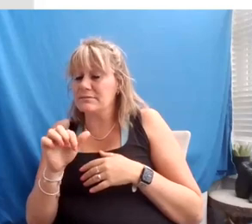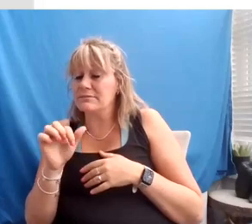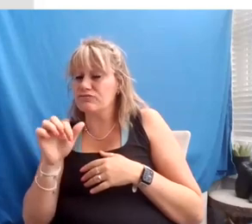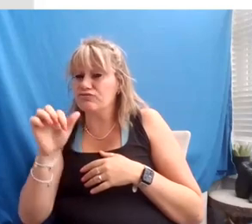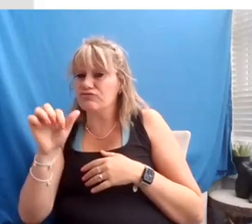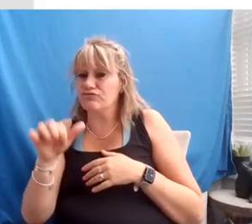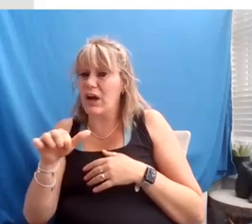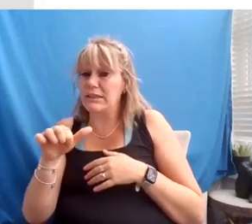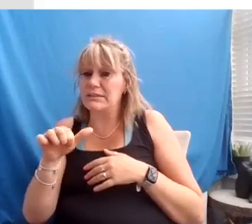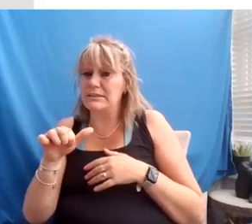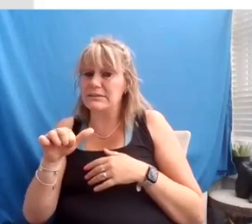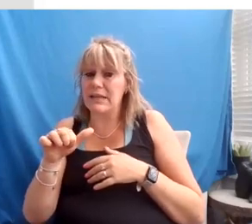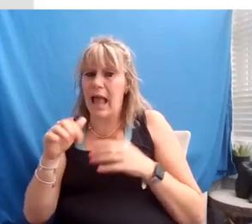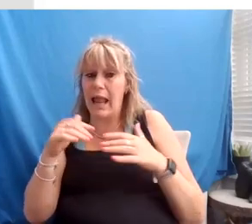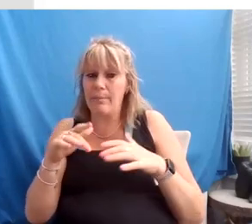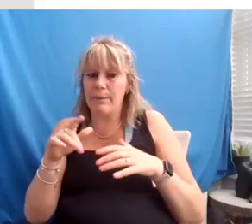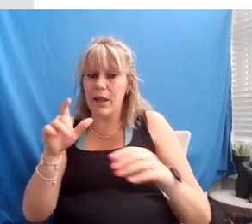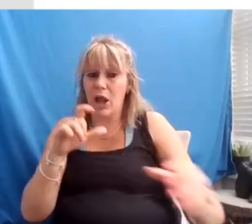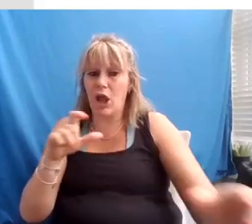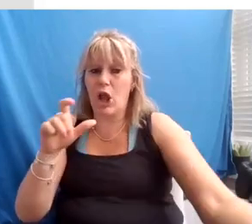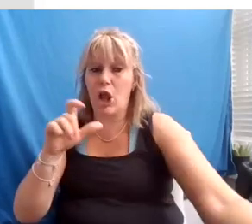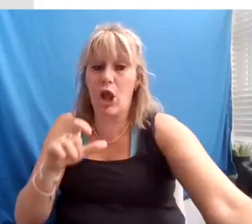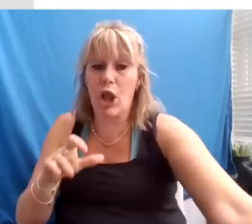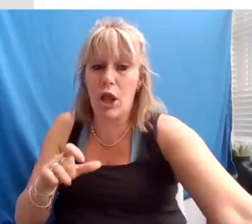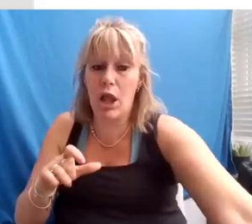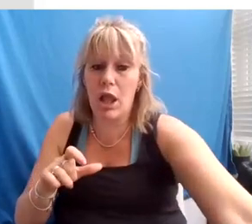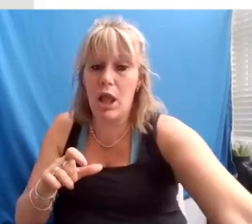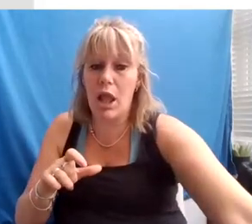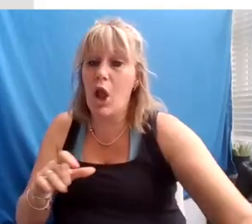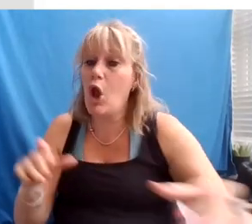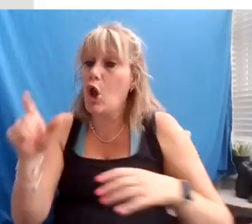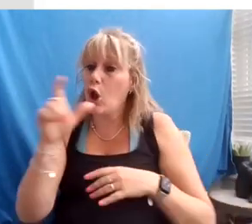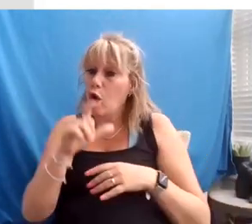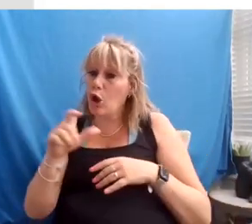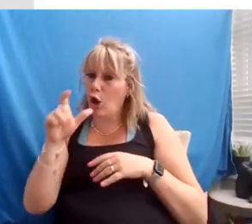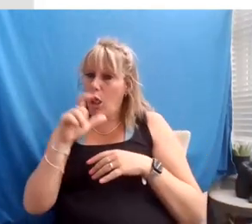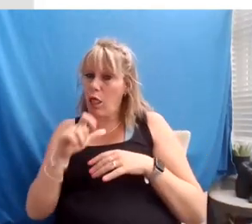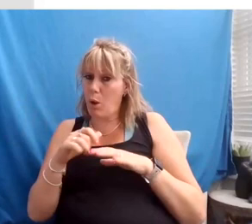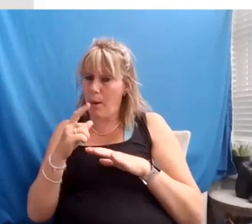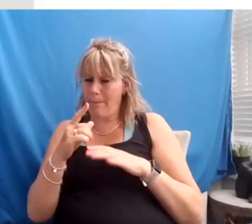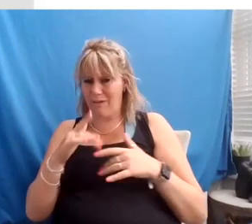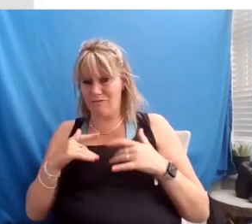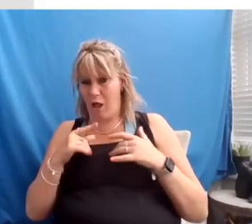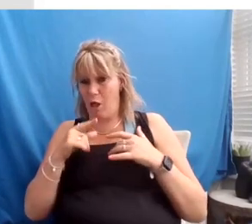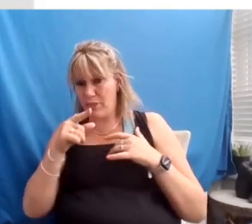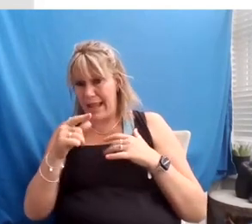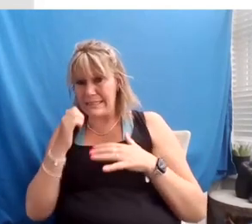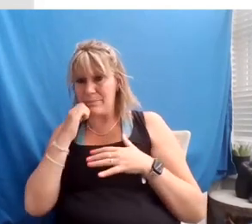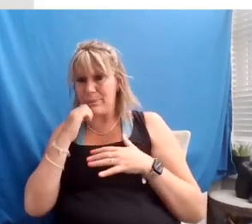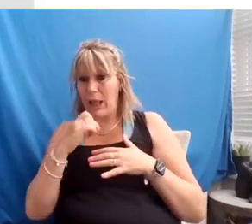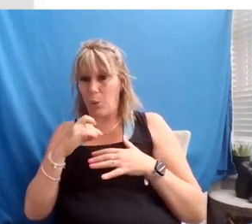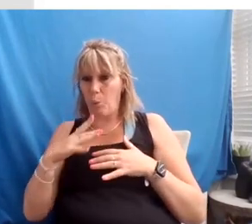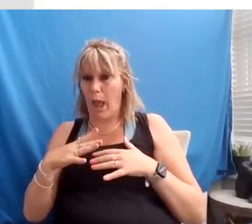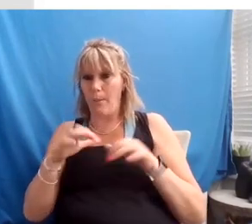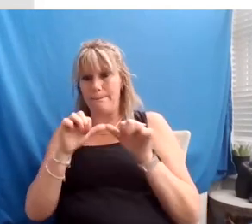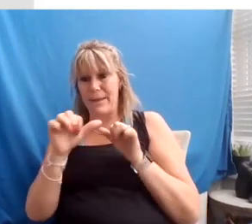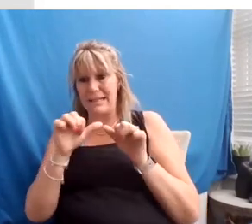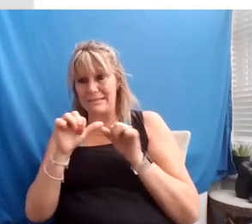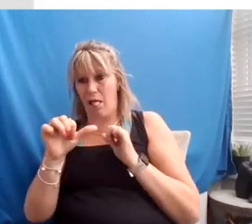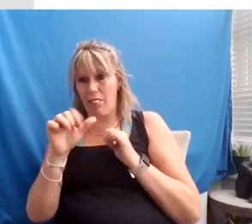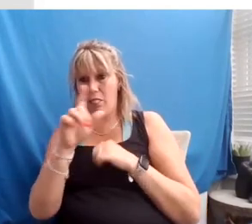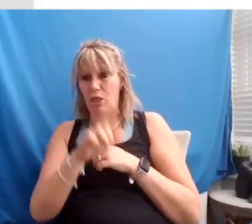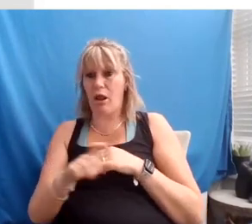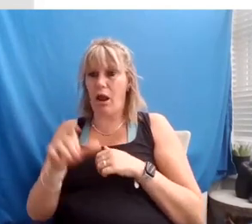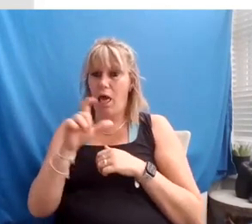a coloured version, but I thought this one was a lot better than the coloured